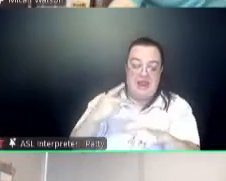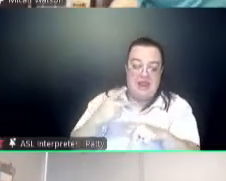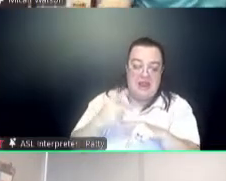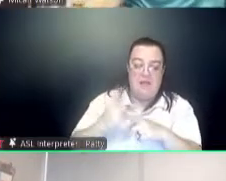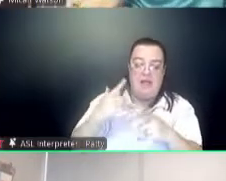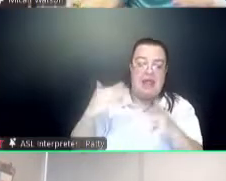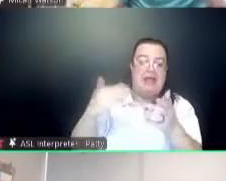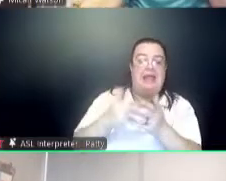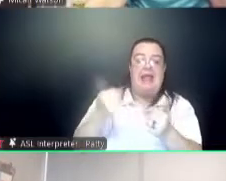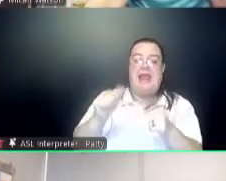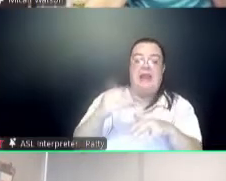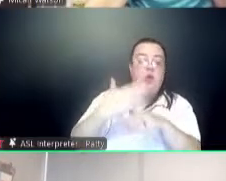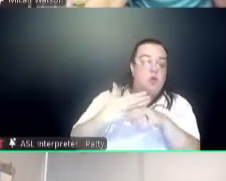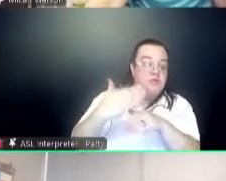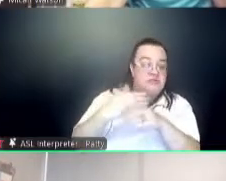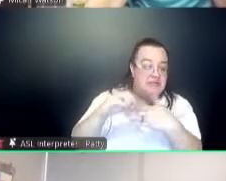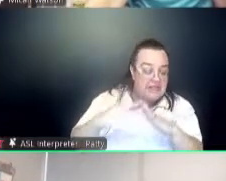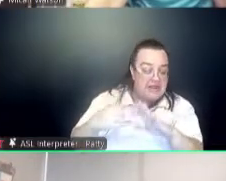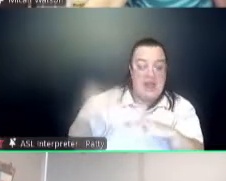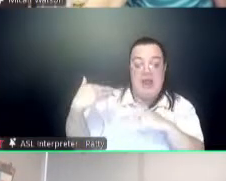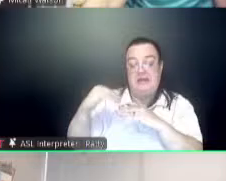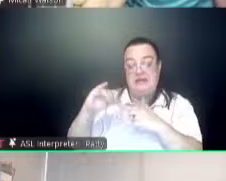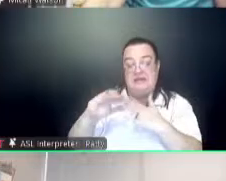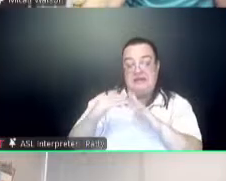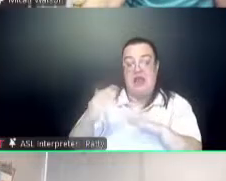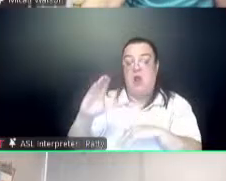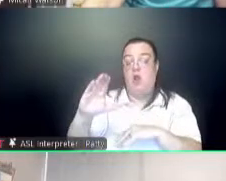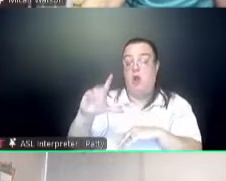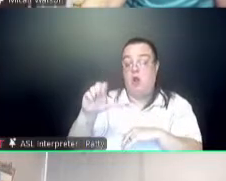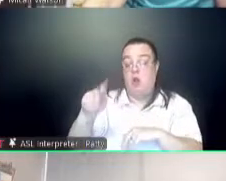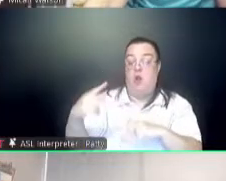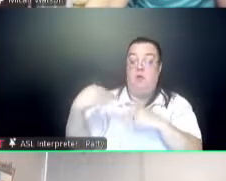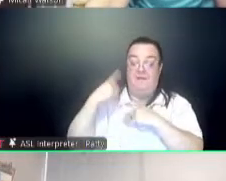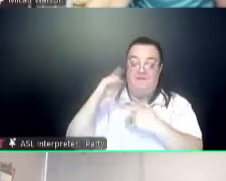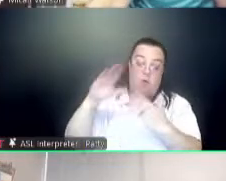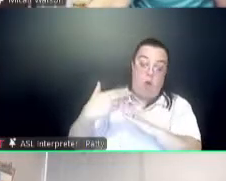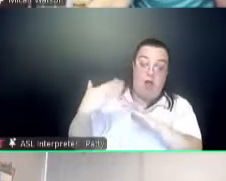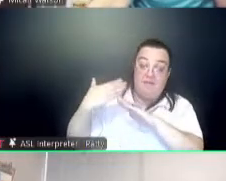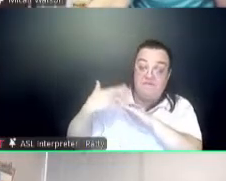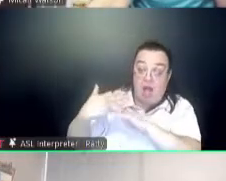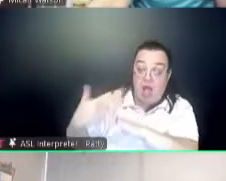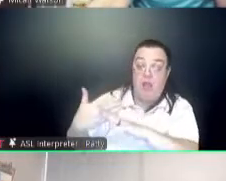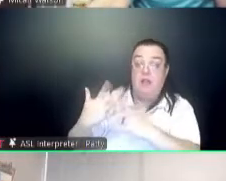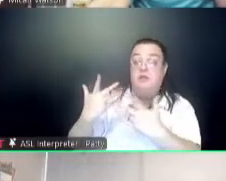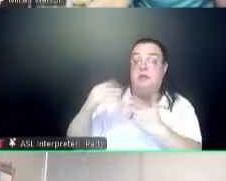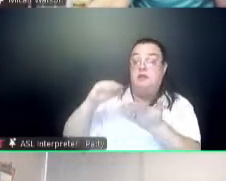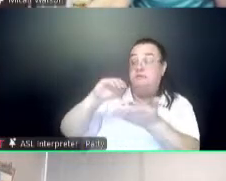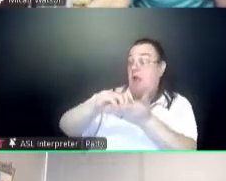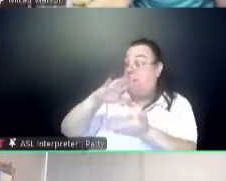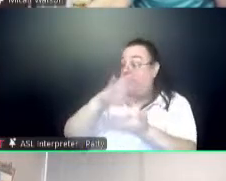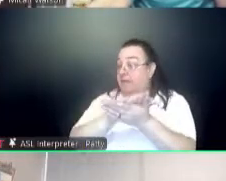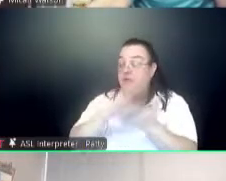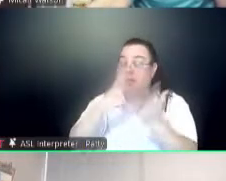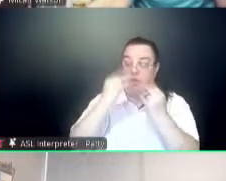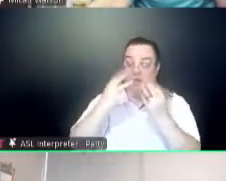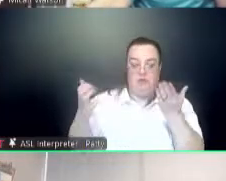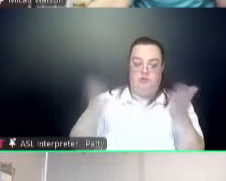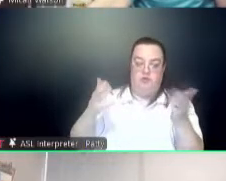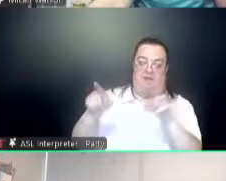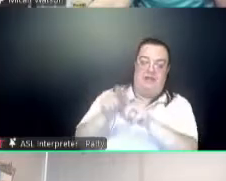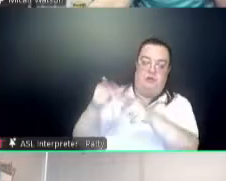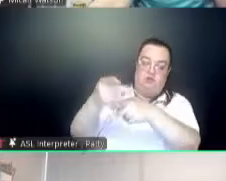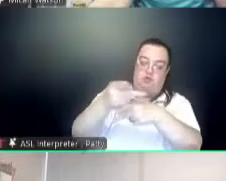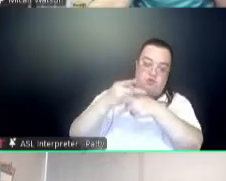responsible for all the files and the documents. and pretty much serve as the supervisor of the